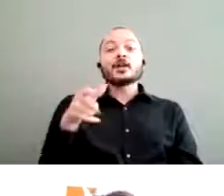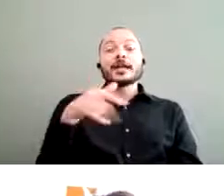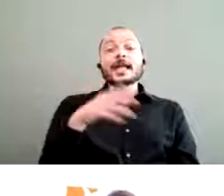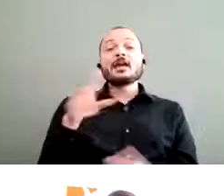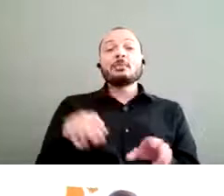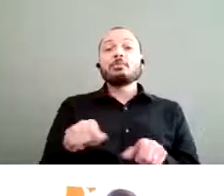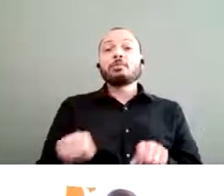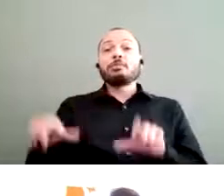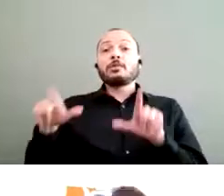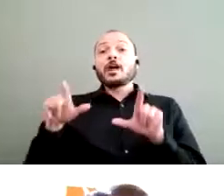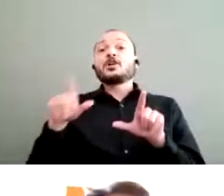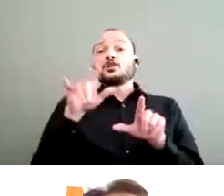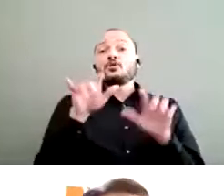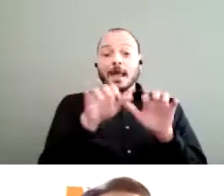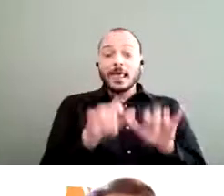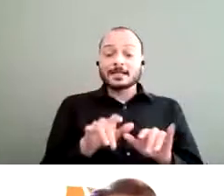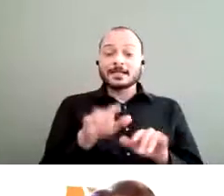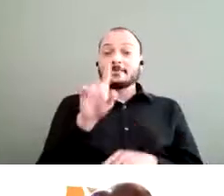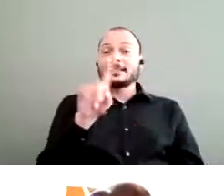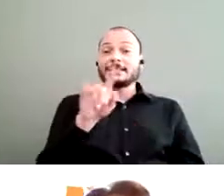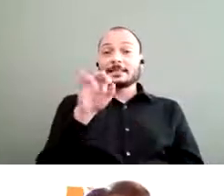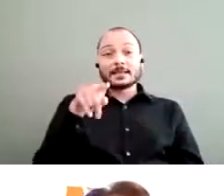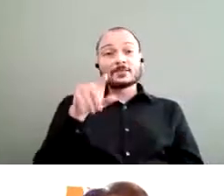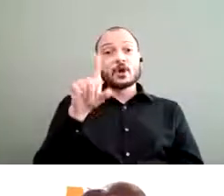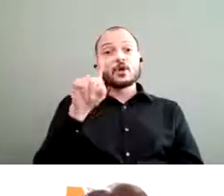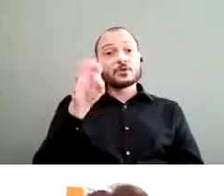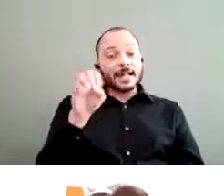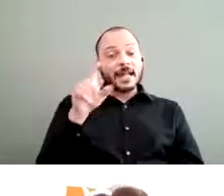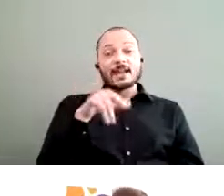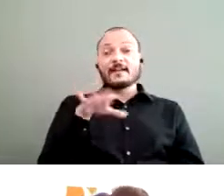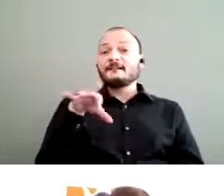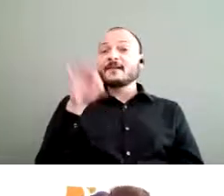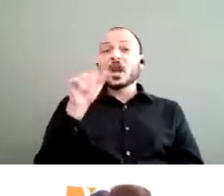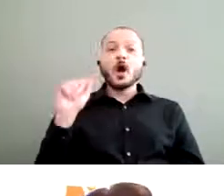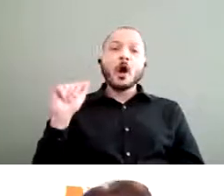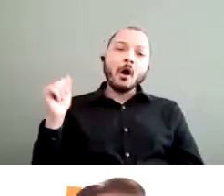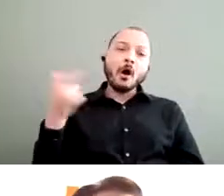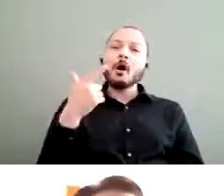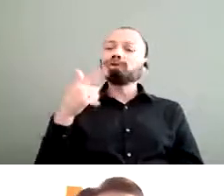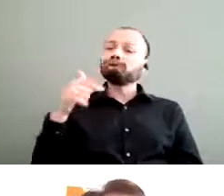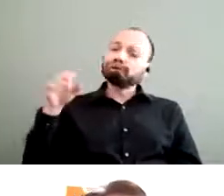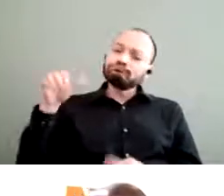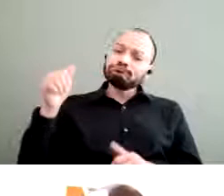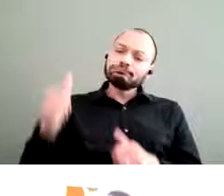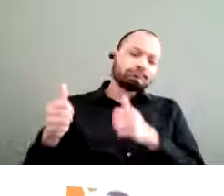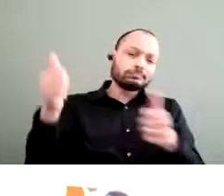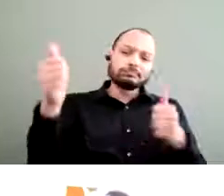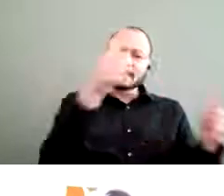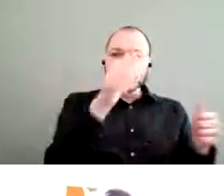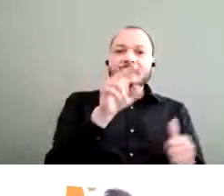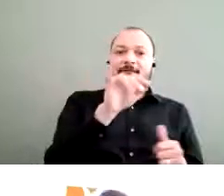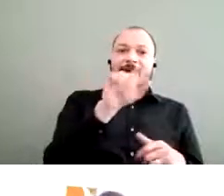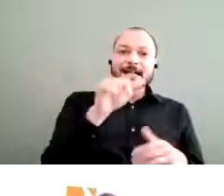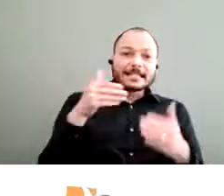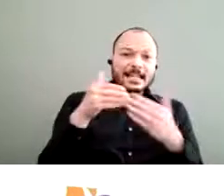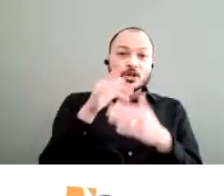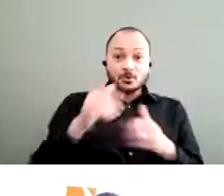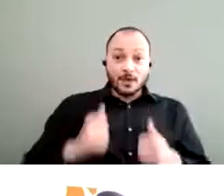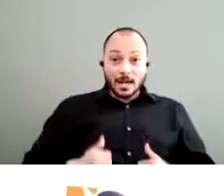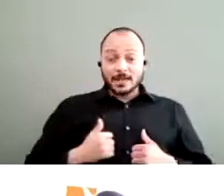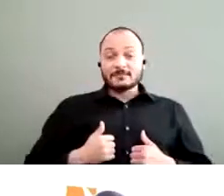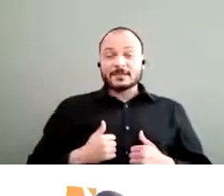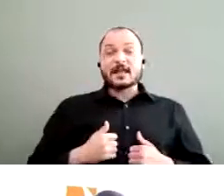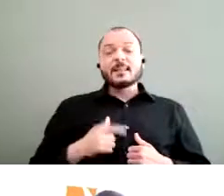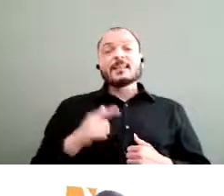code, and then it'll find all of the nearest VITAs in your geographic location. And you can just call them, set